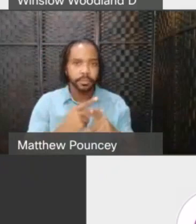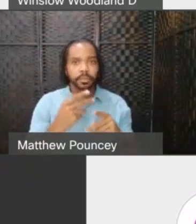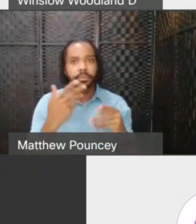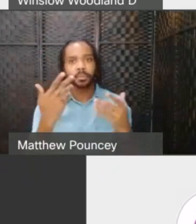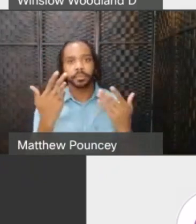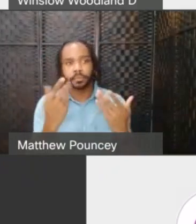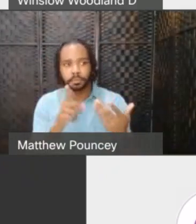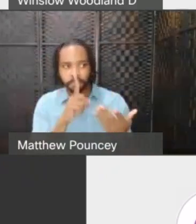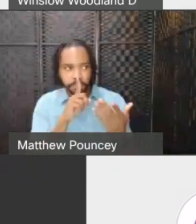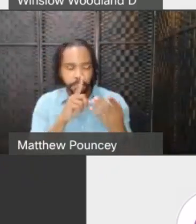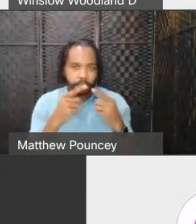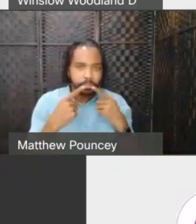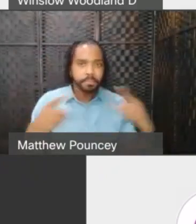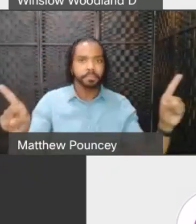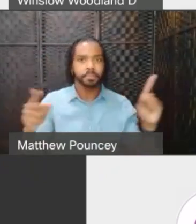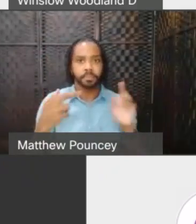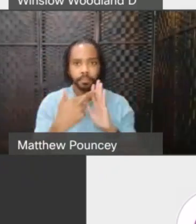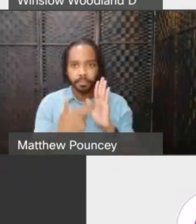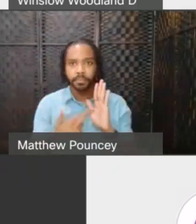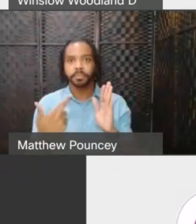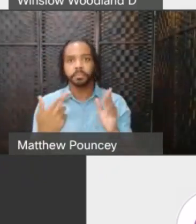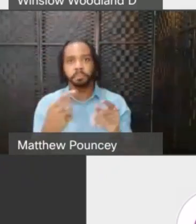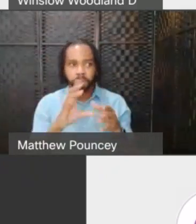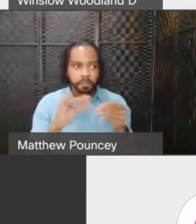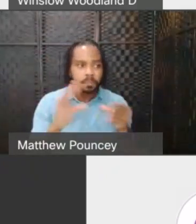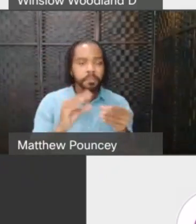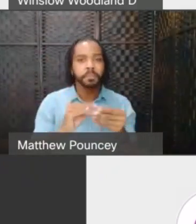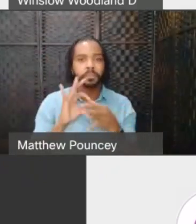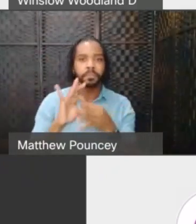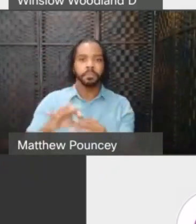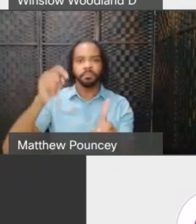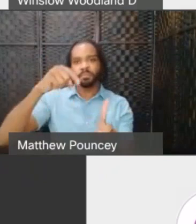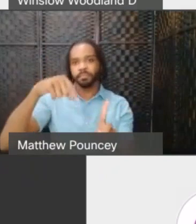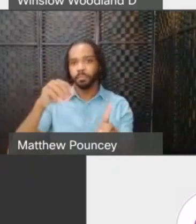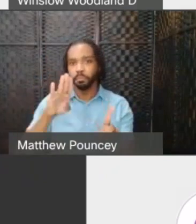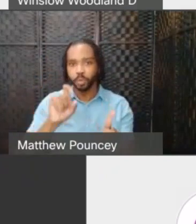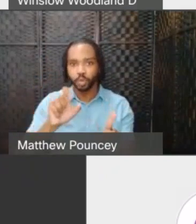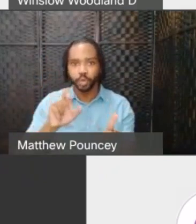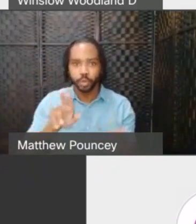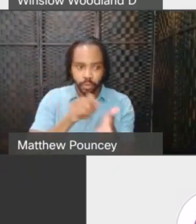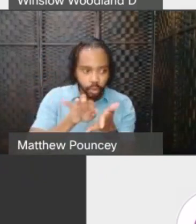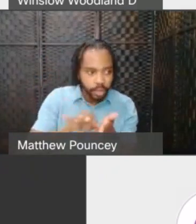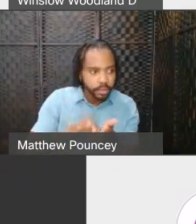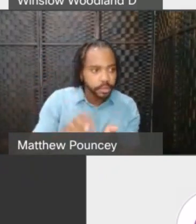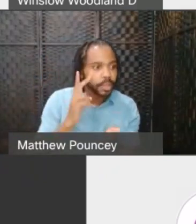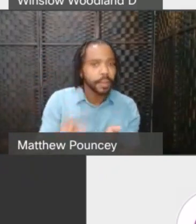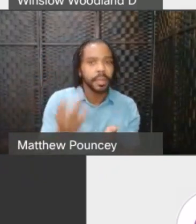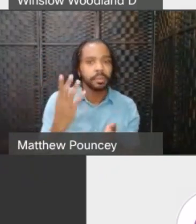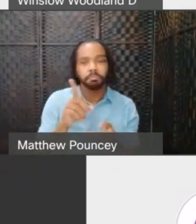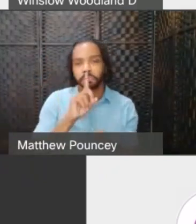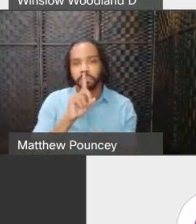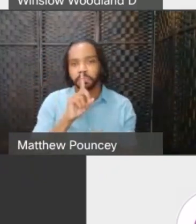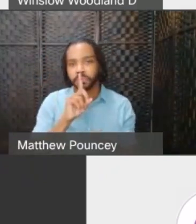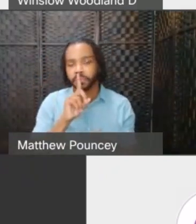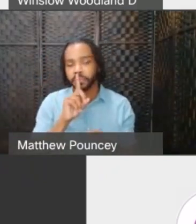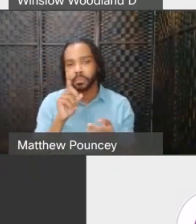put out any rulemaking or any narrative as it pertains to that we will be tracking the booster from